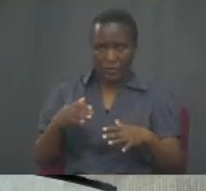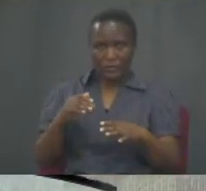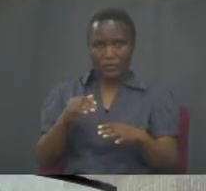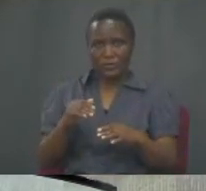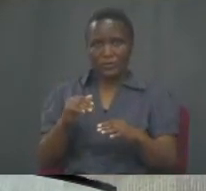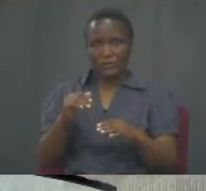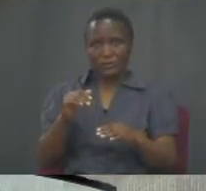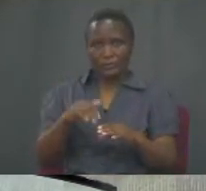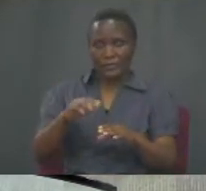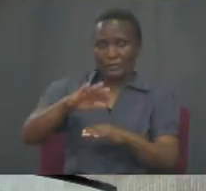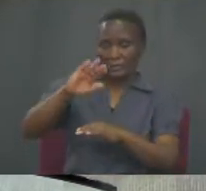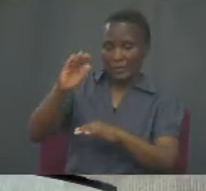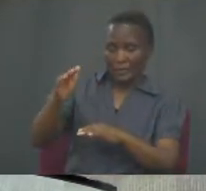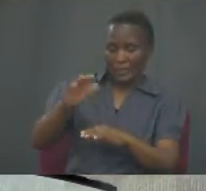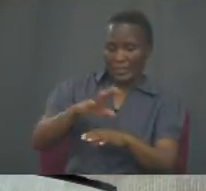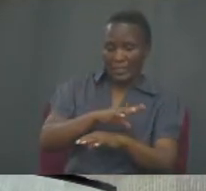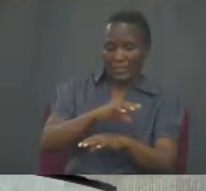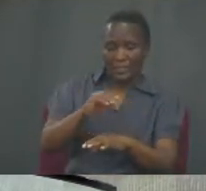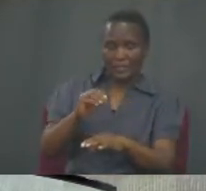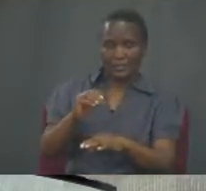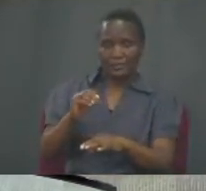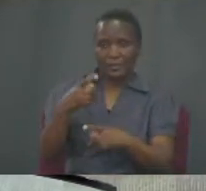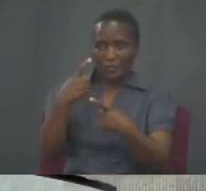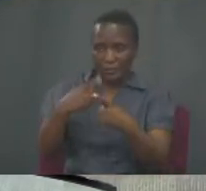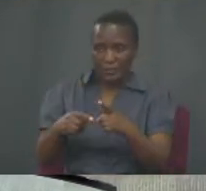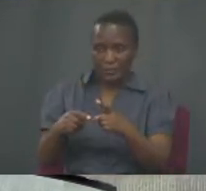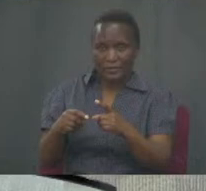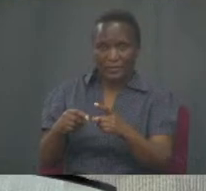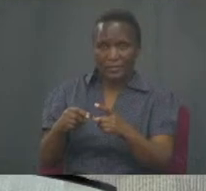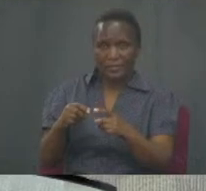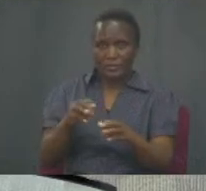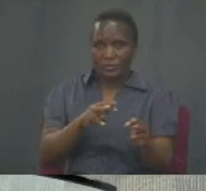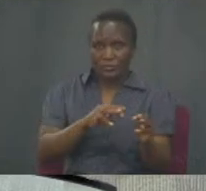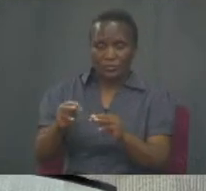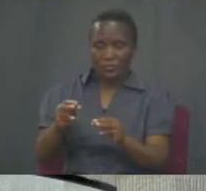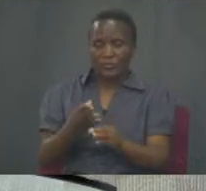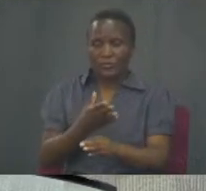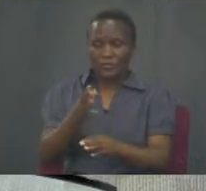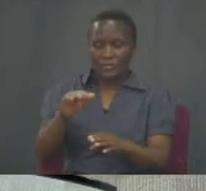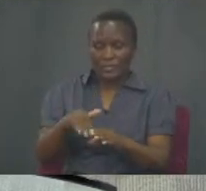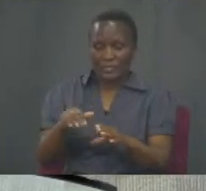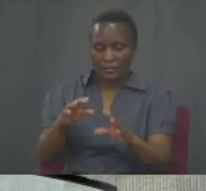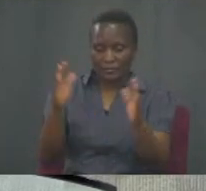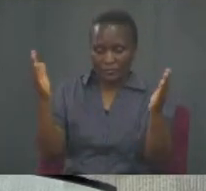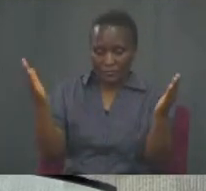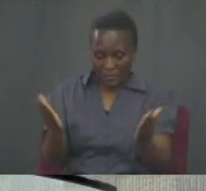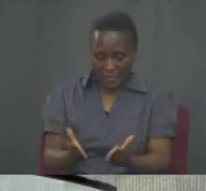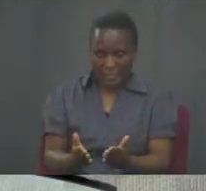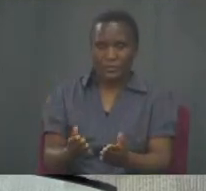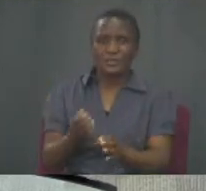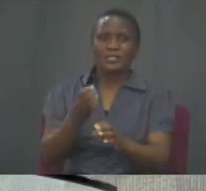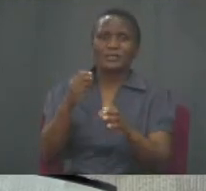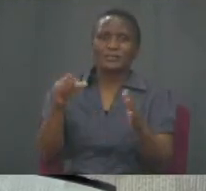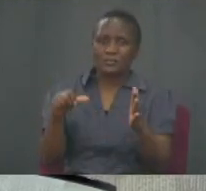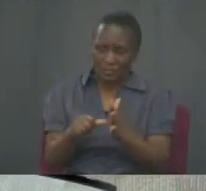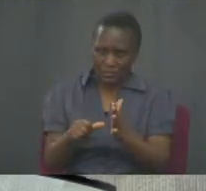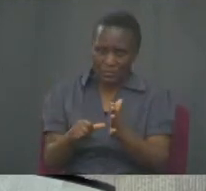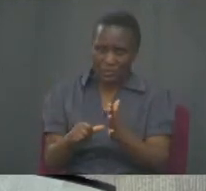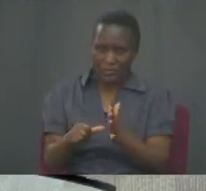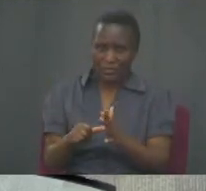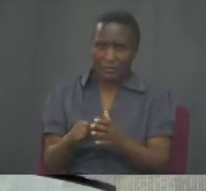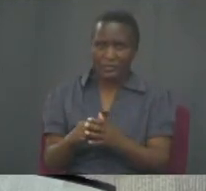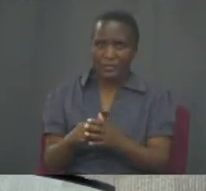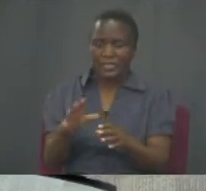everywhere else. But to fight against those that dwelt in the valley, it was an uphill task for Judah. And he shrank from